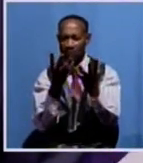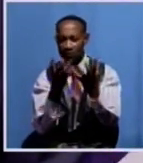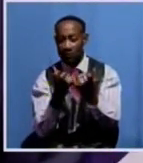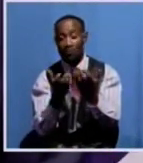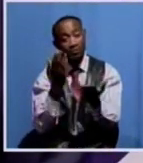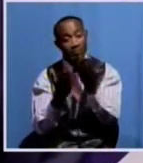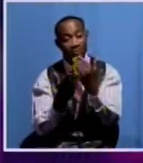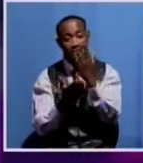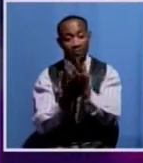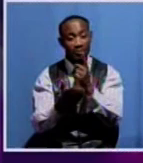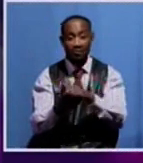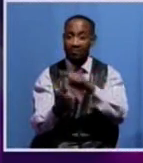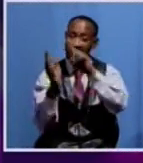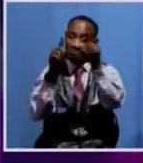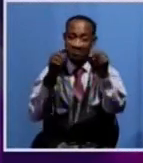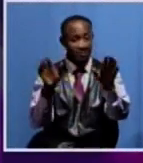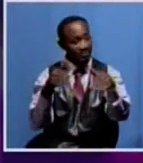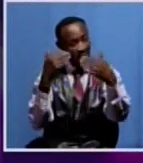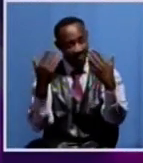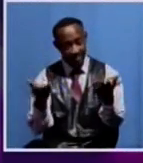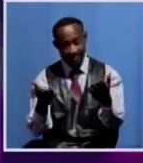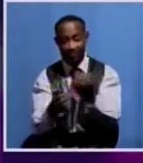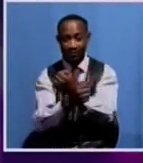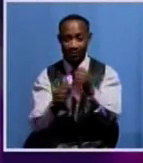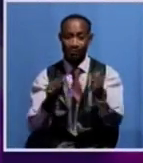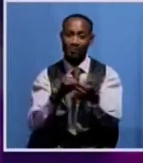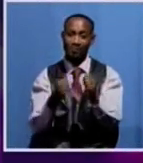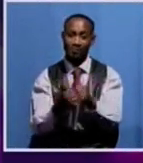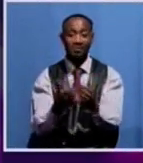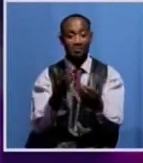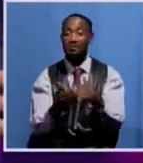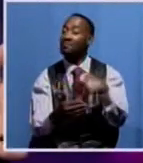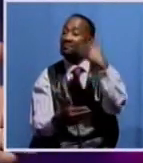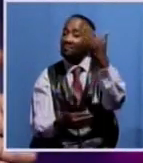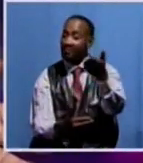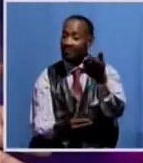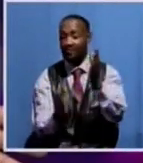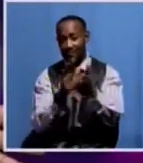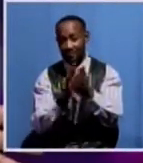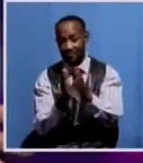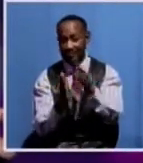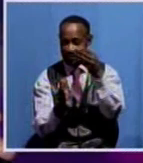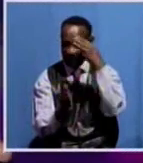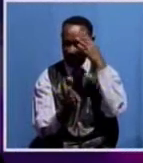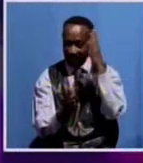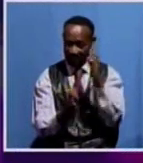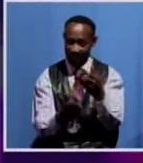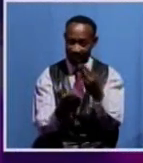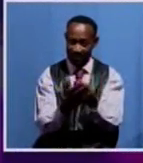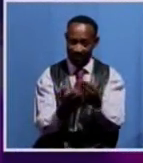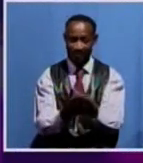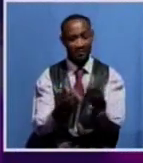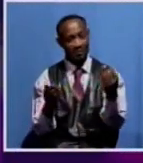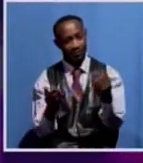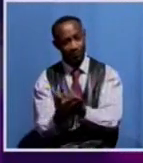to sort out the mess. 20 years, you will not be finance minister, and probably the whole cabinet will not be there, and it will be first for